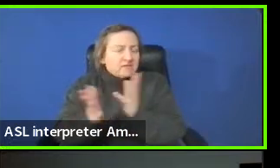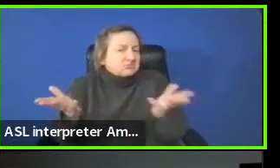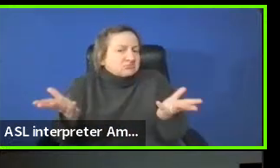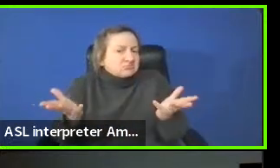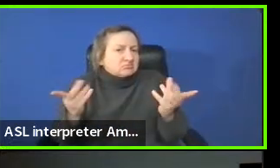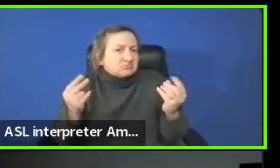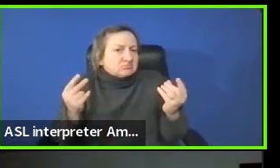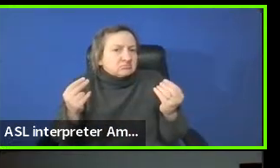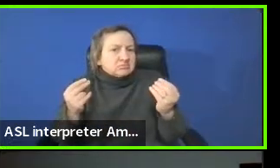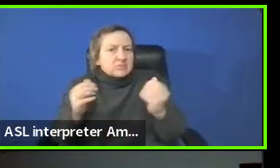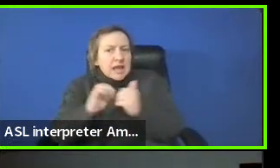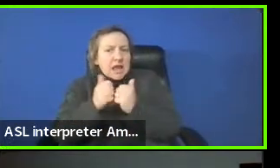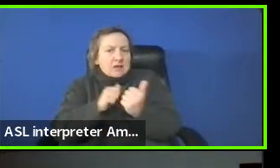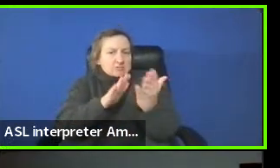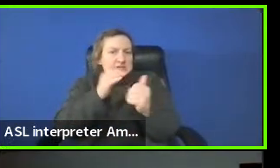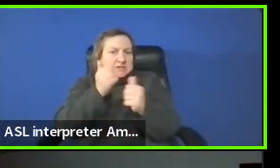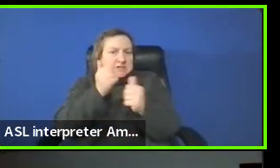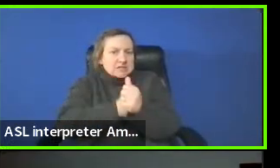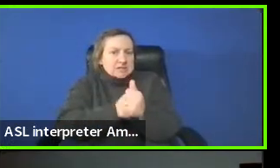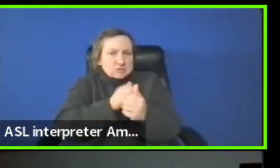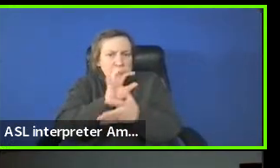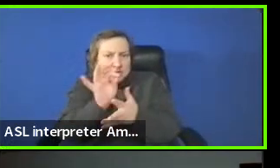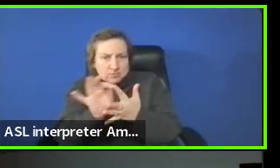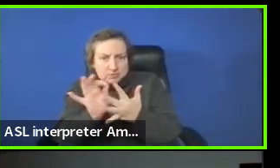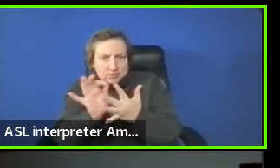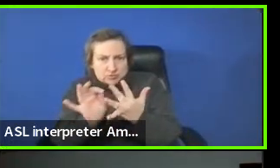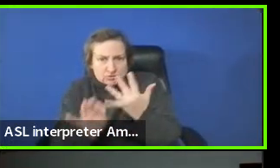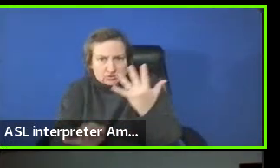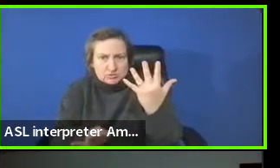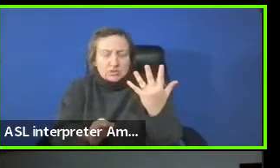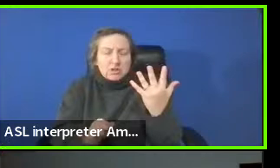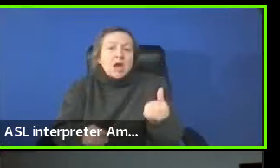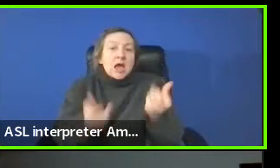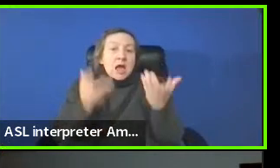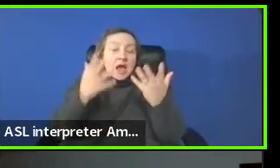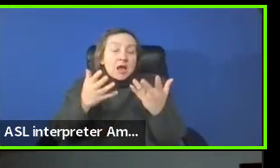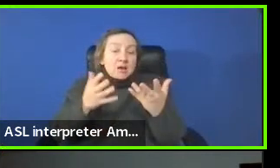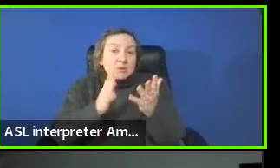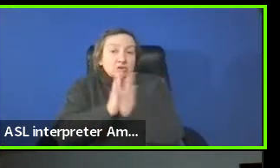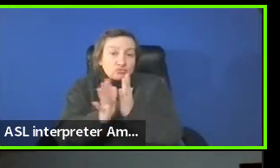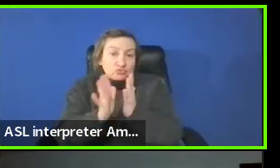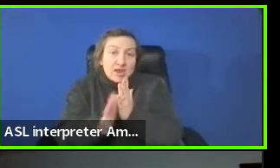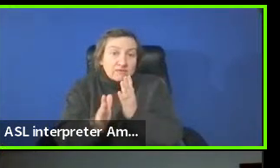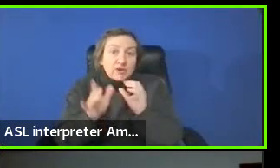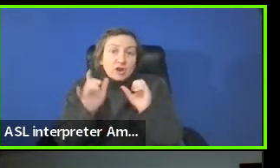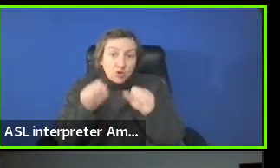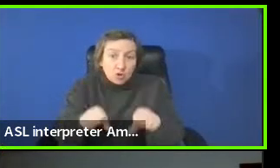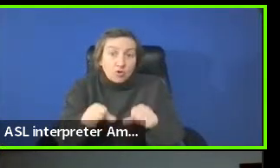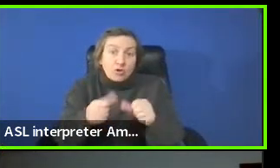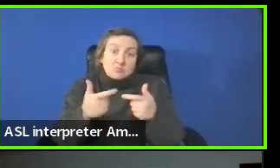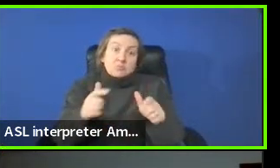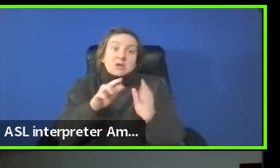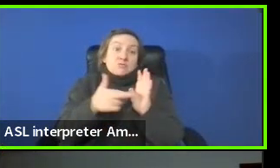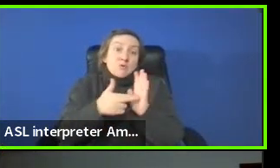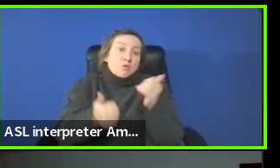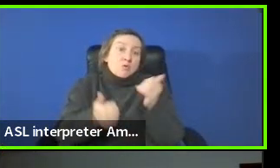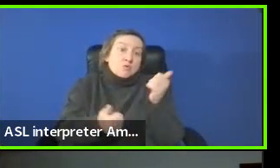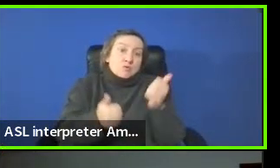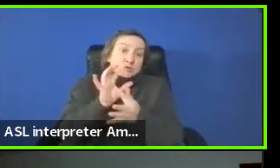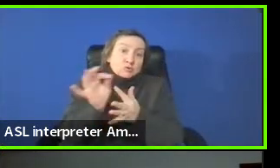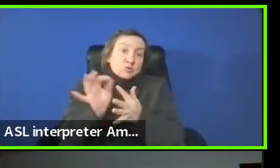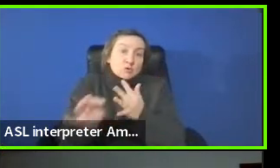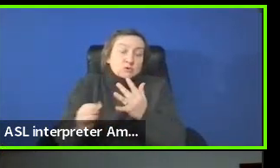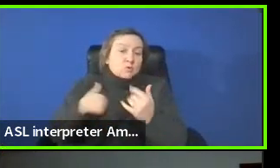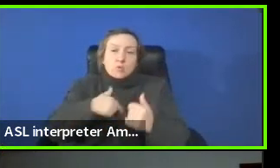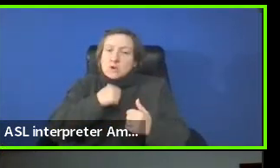is being addressed in each of these options, and that the amount of traffic could play a significant role in the choice. We don't have